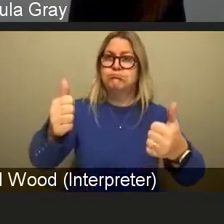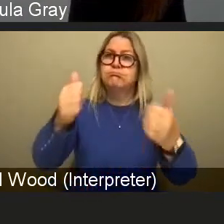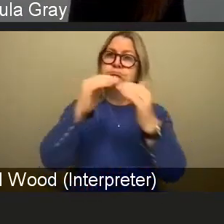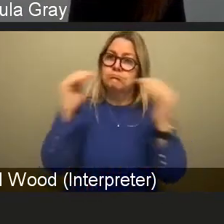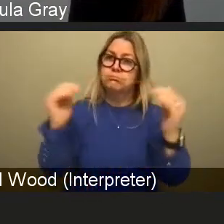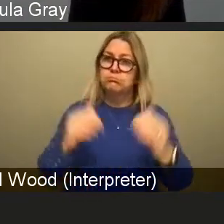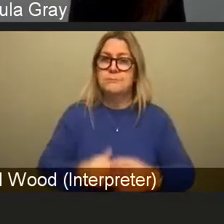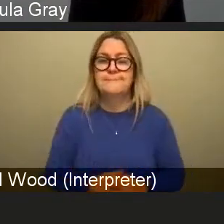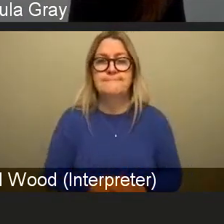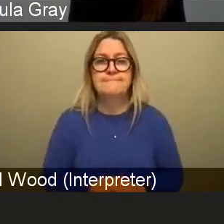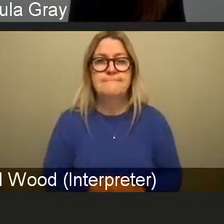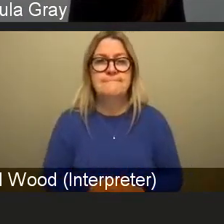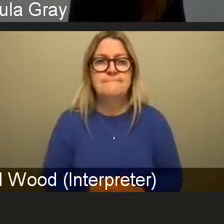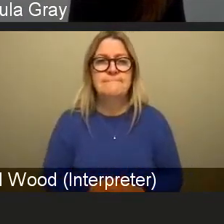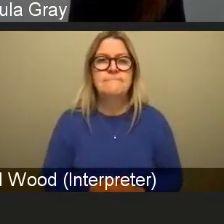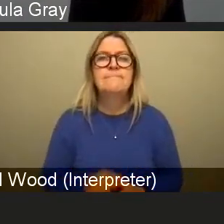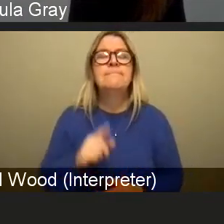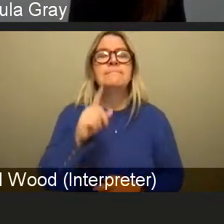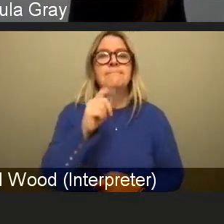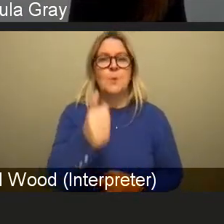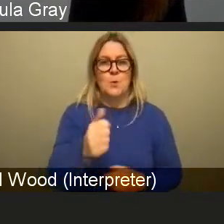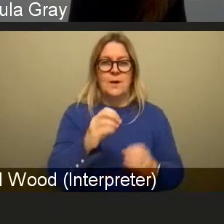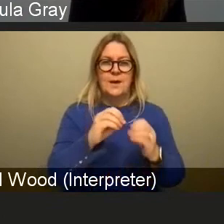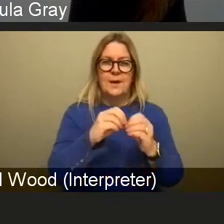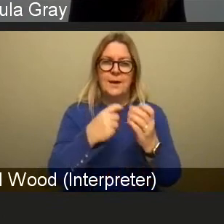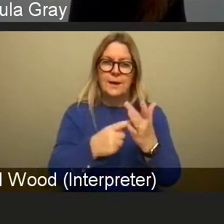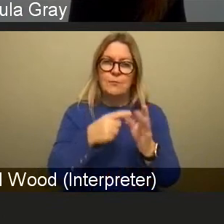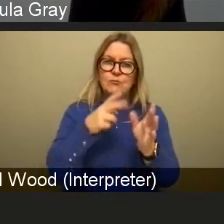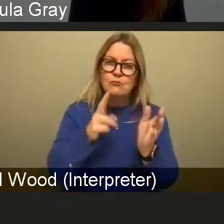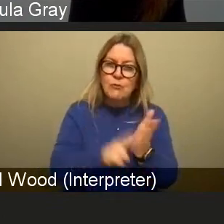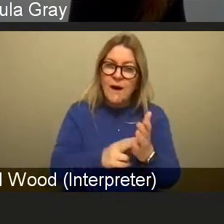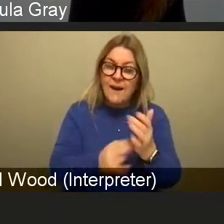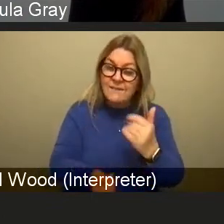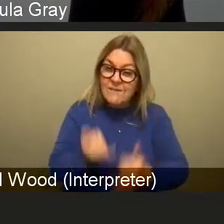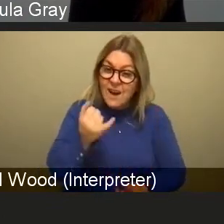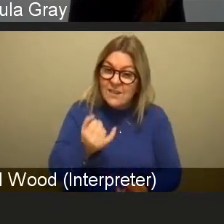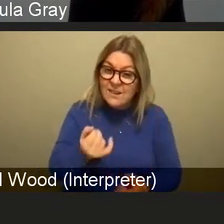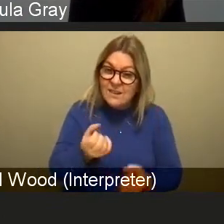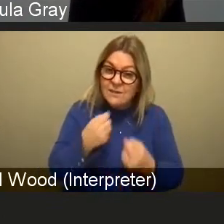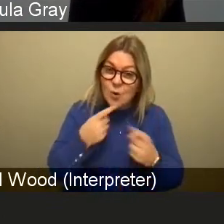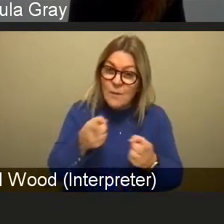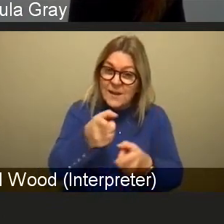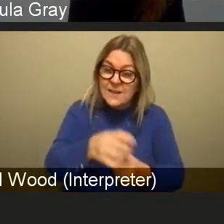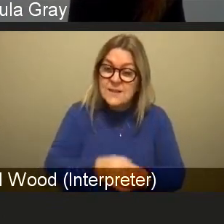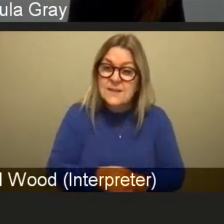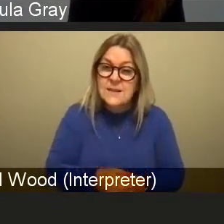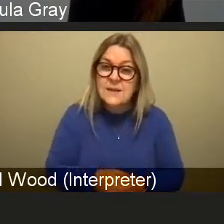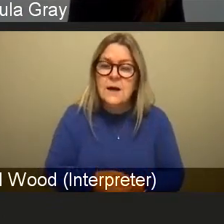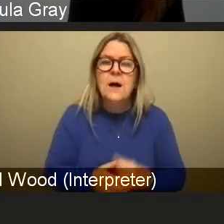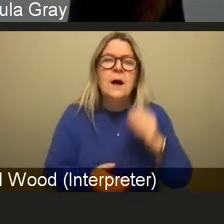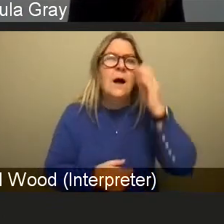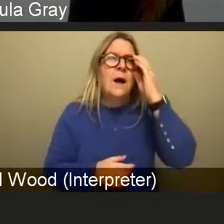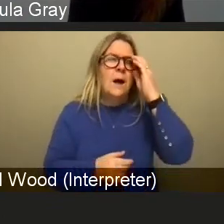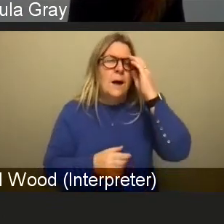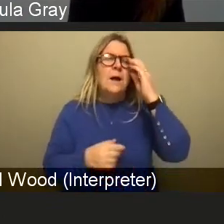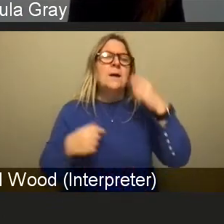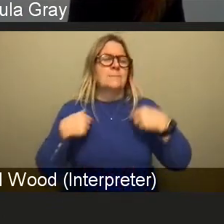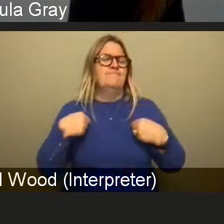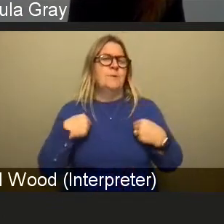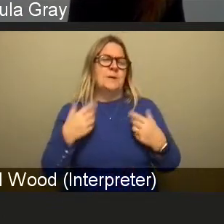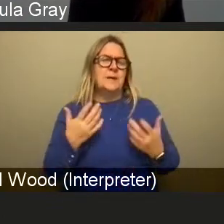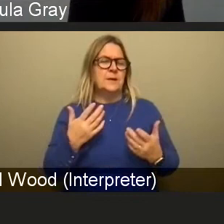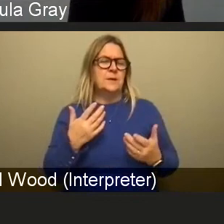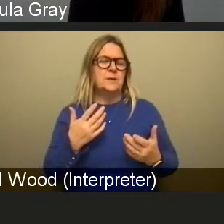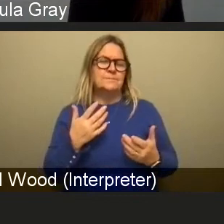And finally on this one, Brian. Yeah, I mean, I think senior management buy-in is very important,